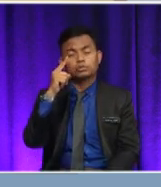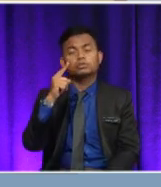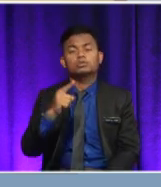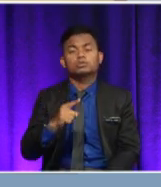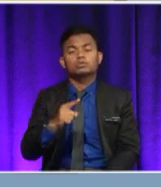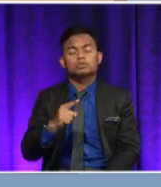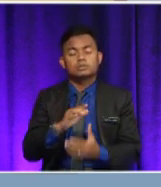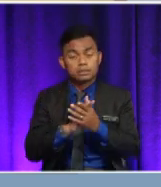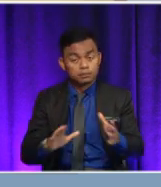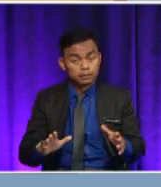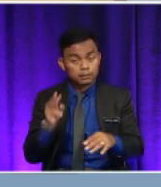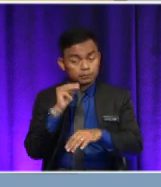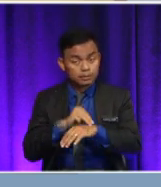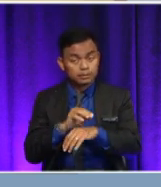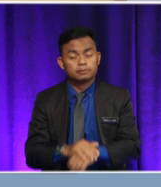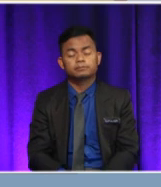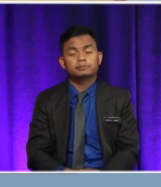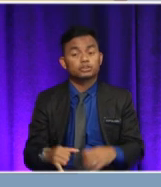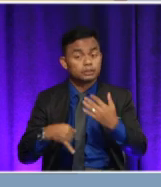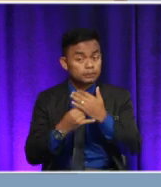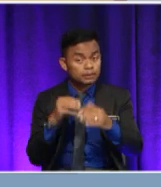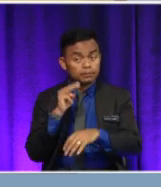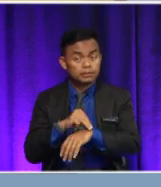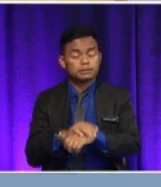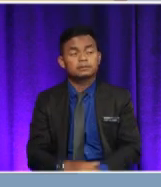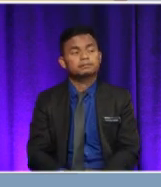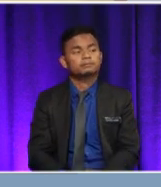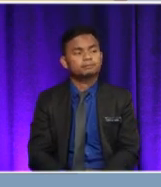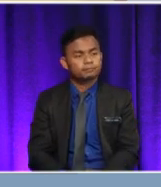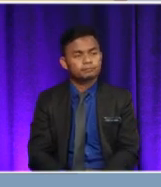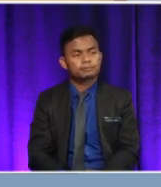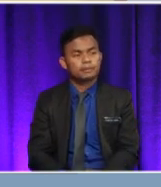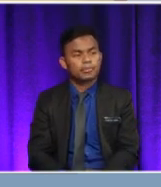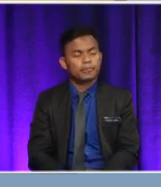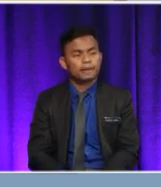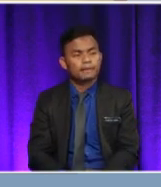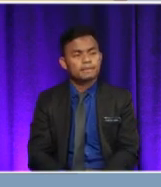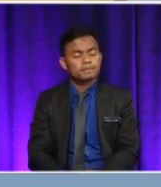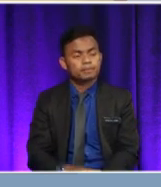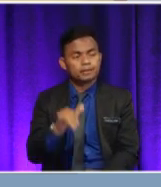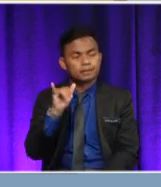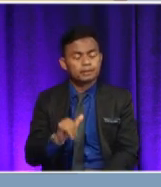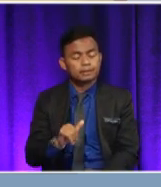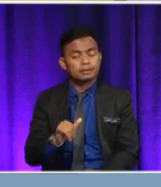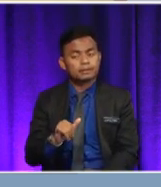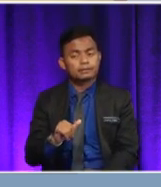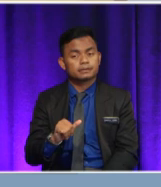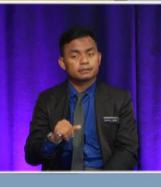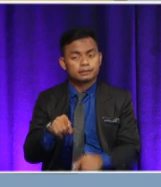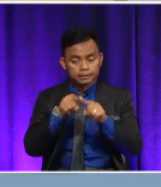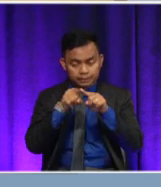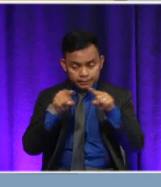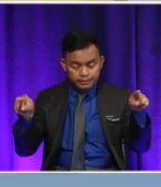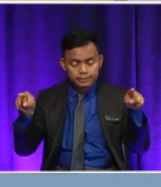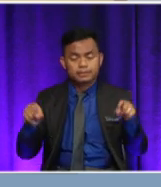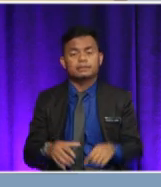underline the keywords and information found to avoid any confusions. Okay, thank you, Adriana. Yep, underlining the important text,